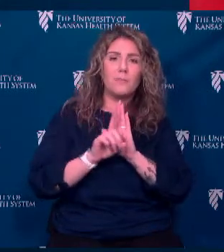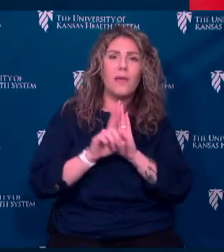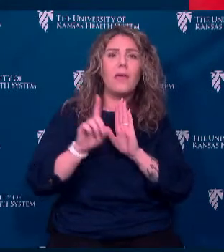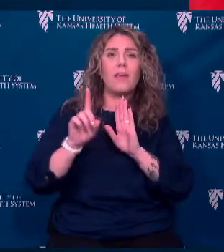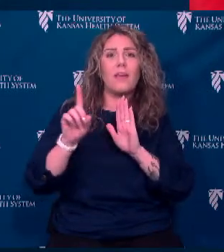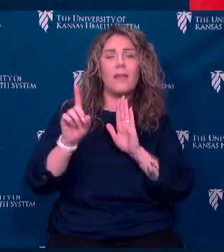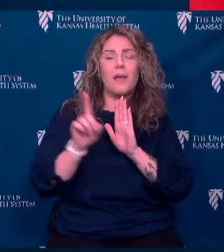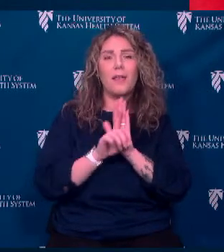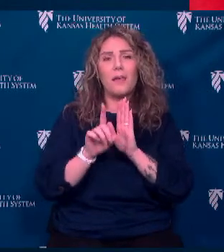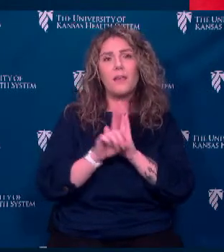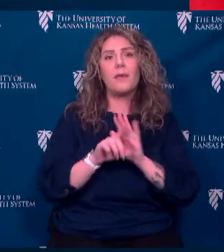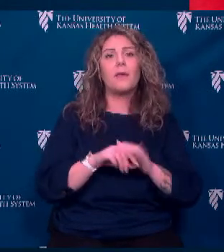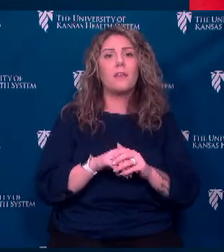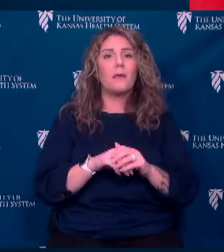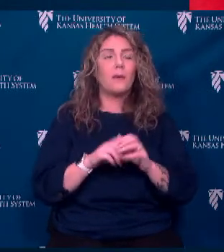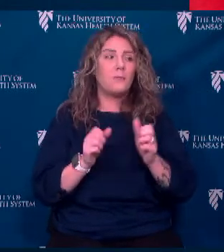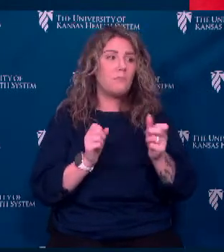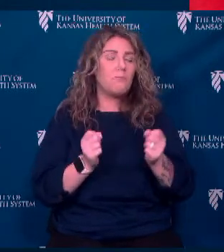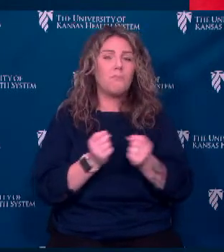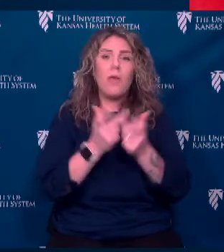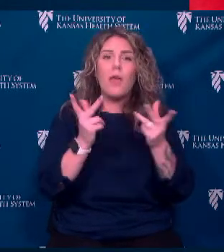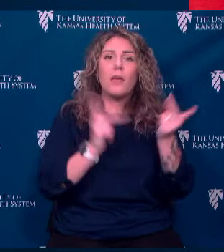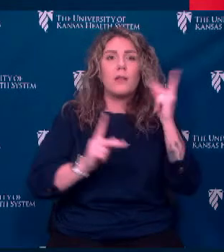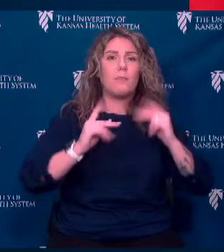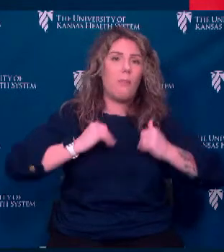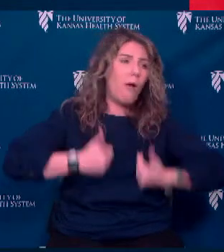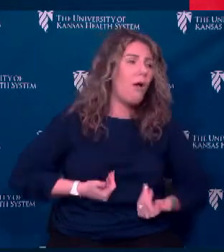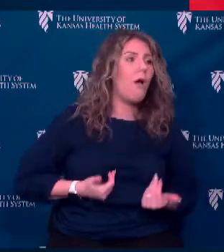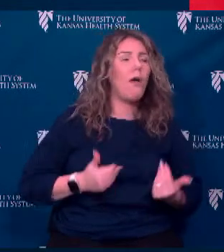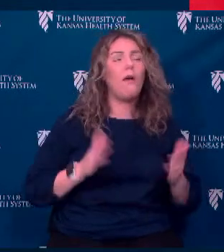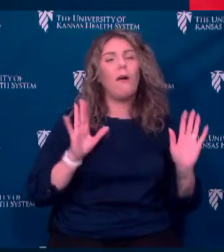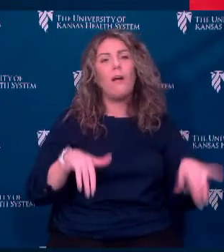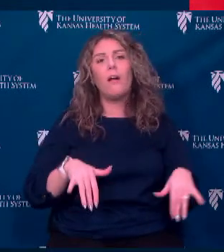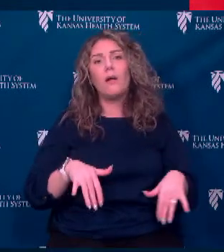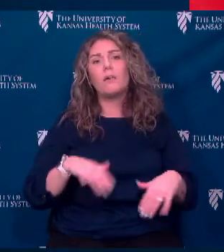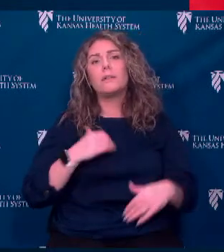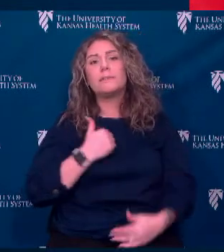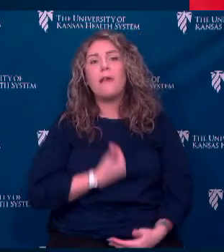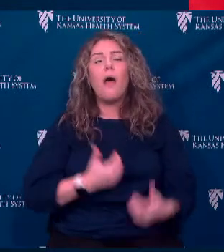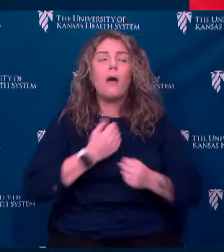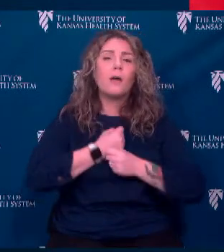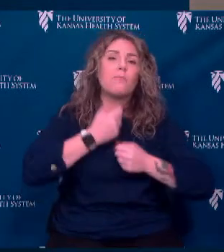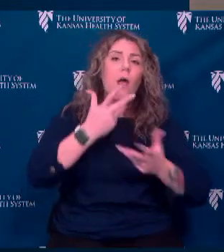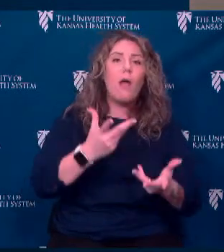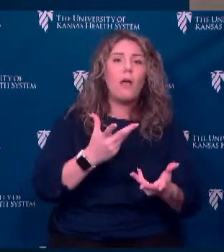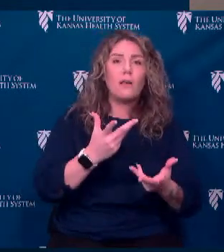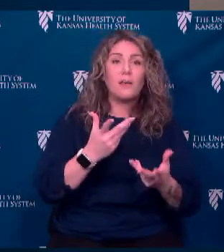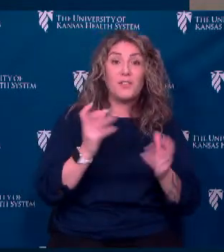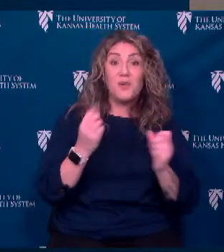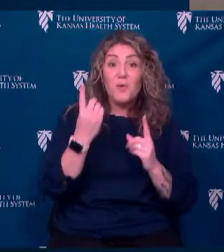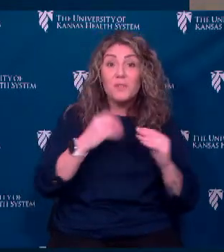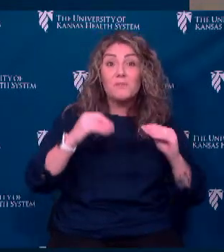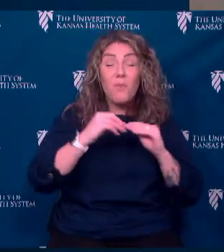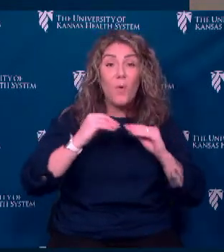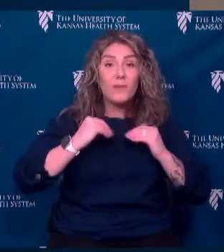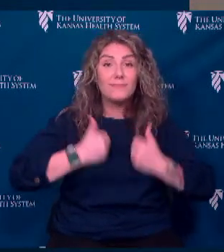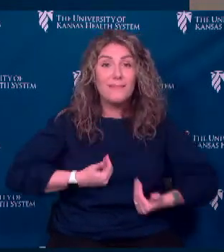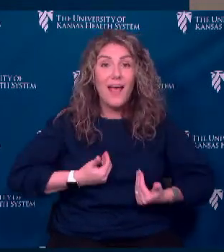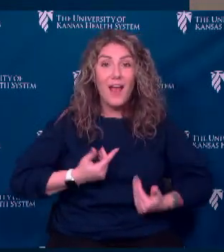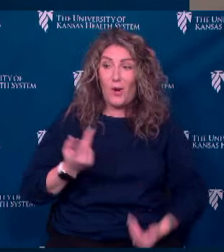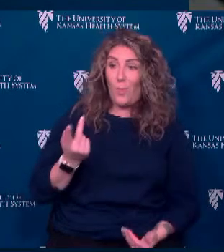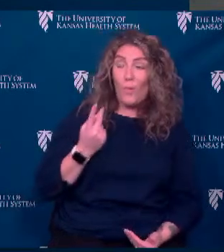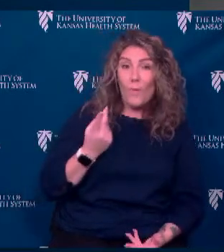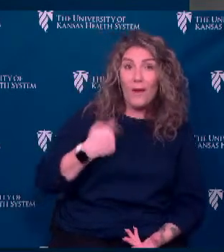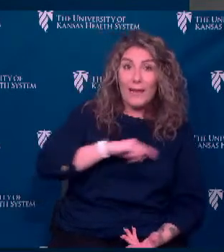Lots of people they're tired of it, they're sick of hearing about it, right? Nobody's more tired of it than we are, but we're still here and we're doing it